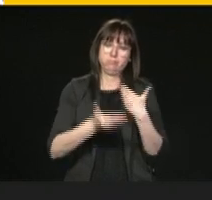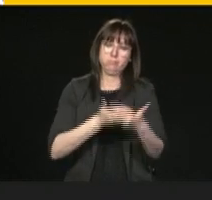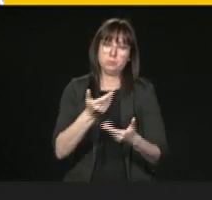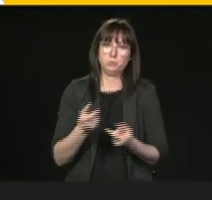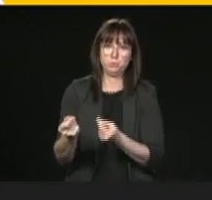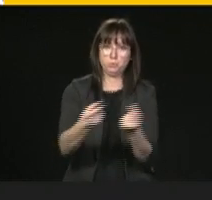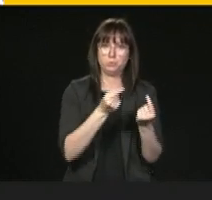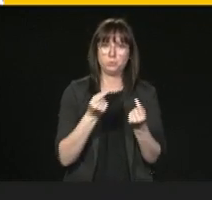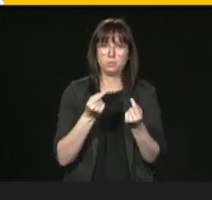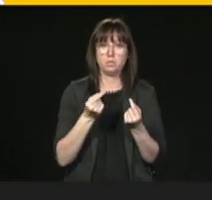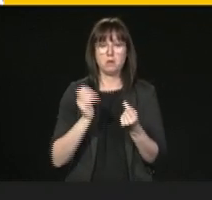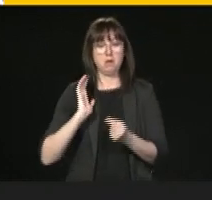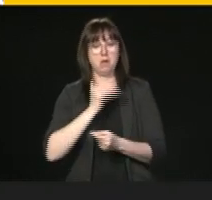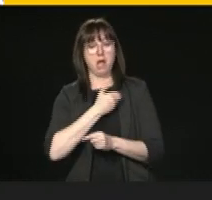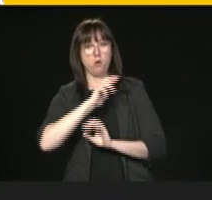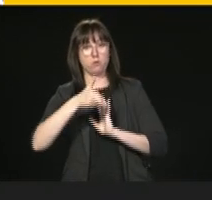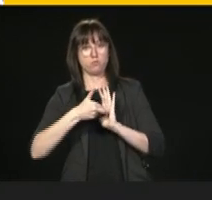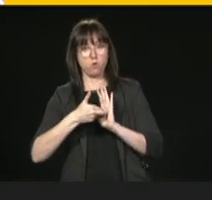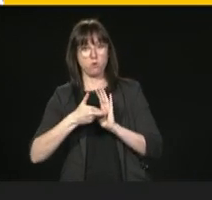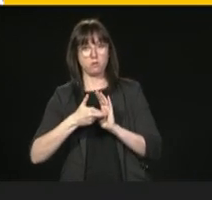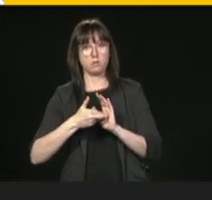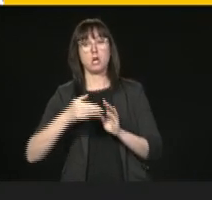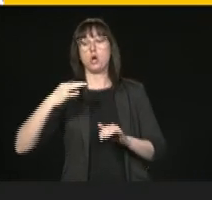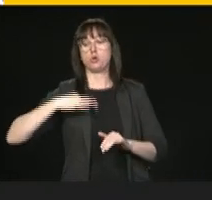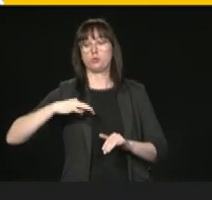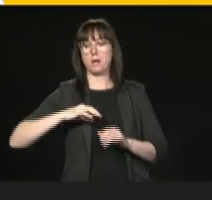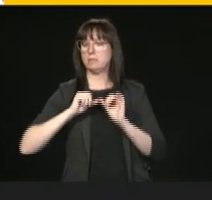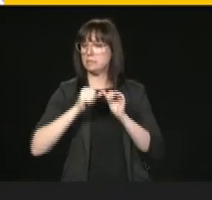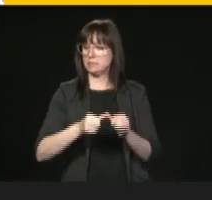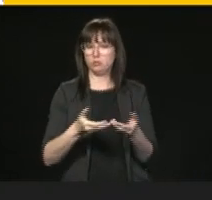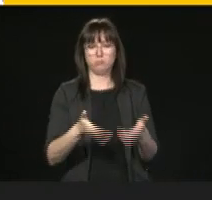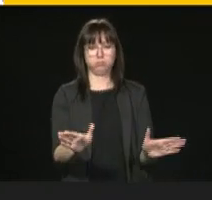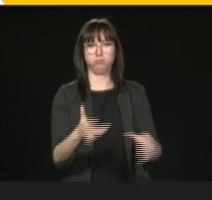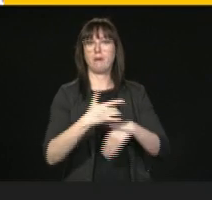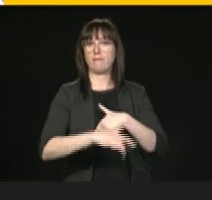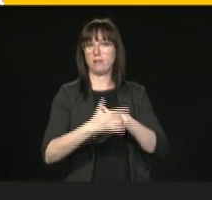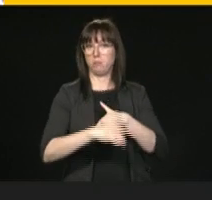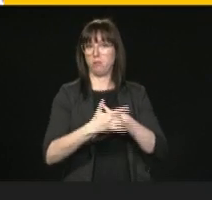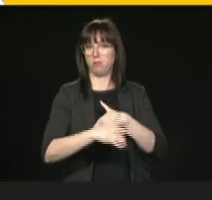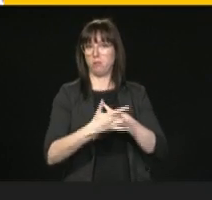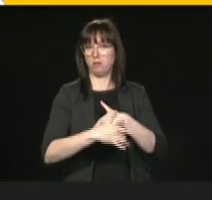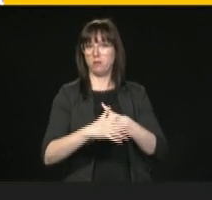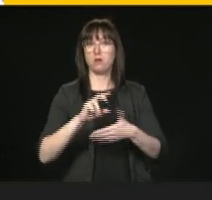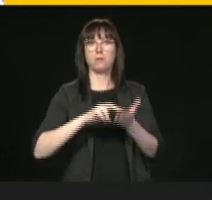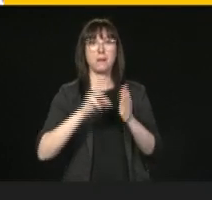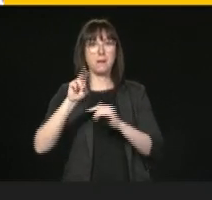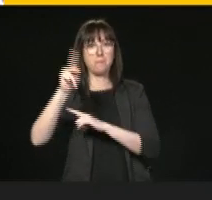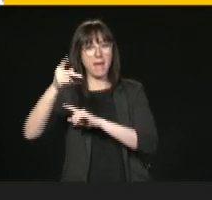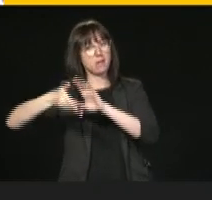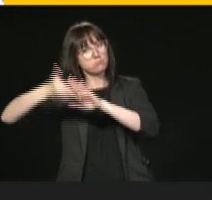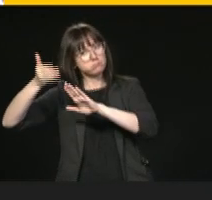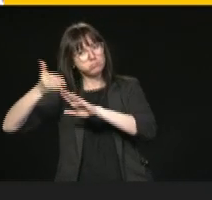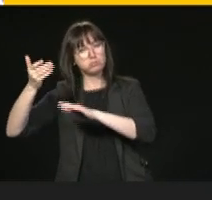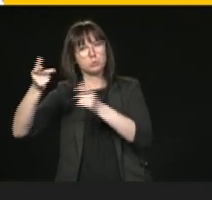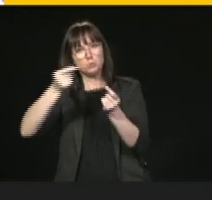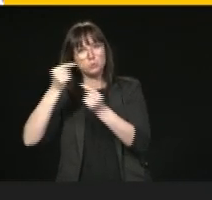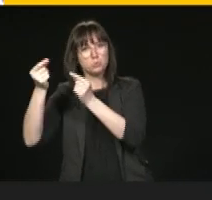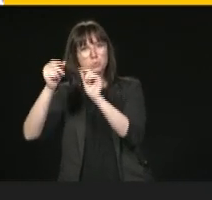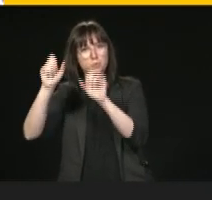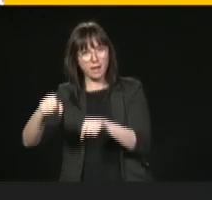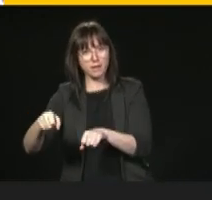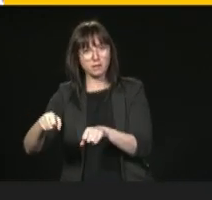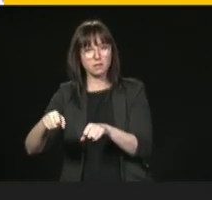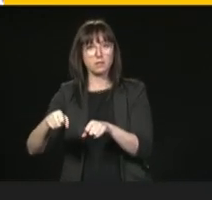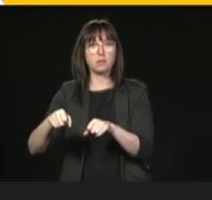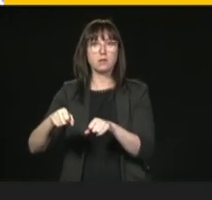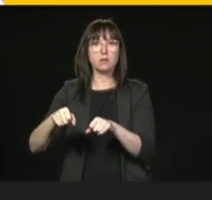so the system's working. So that banks can function in their usual way, and indeed, right now, in extraordinary ways, right? Banks